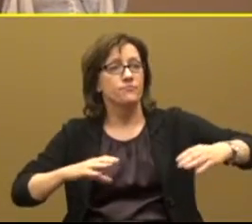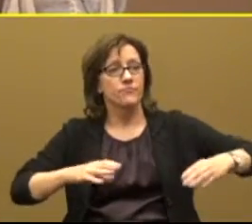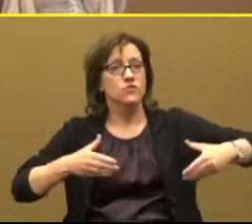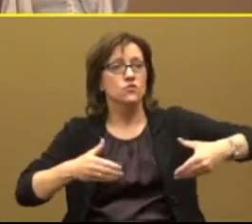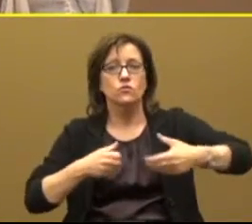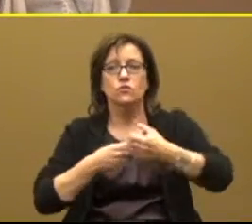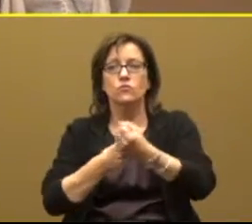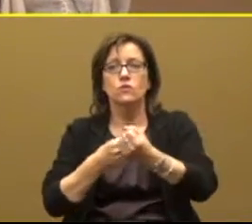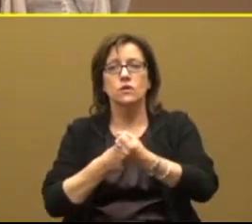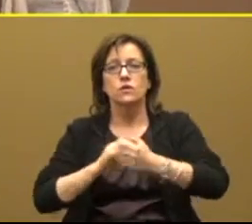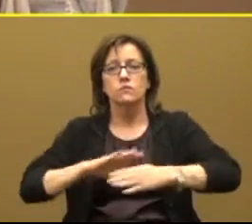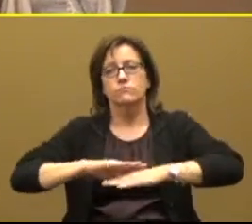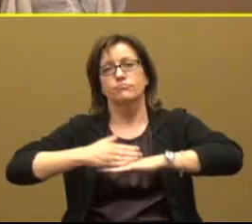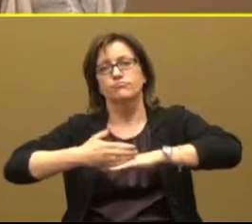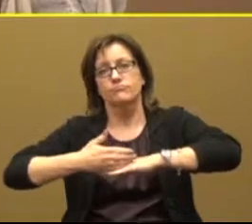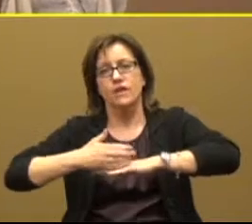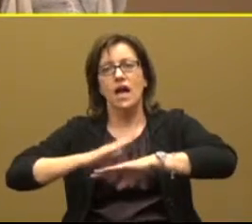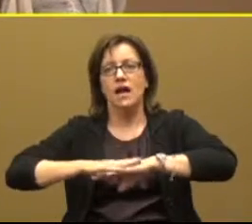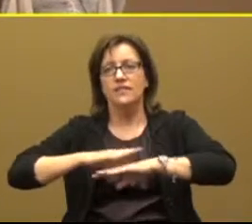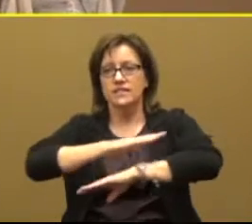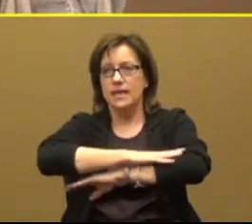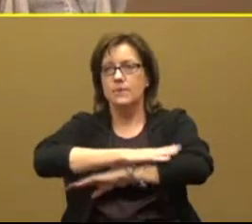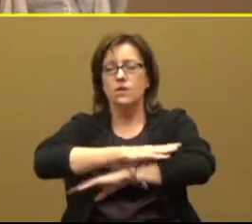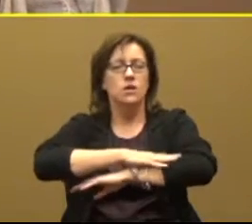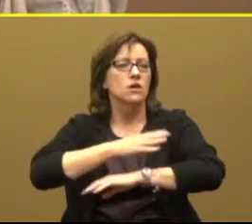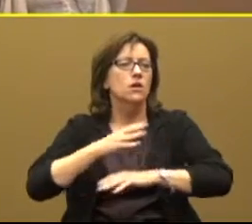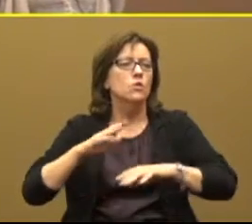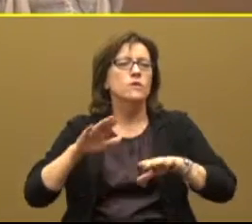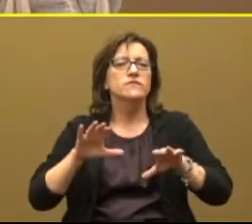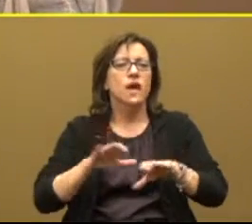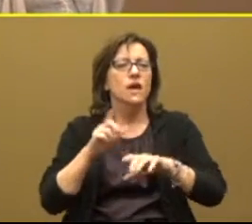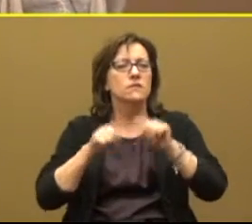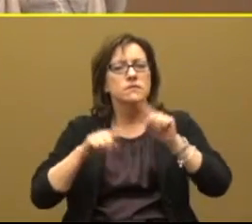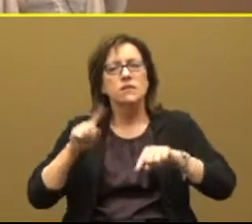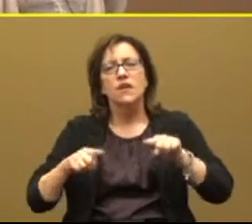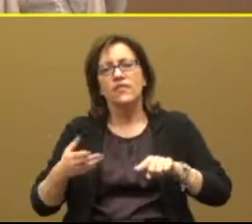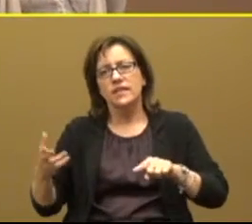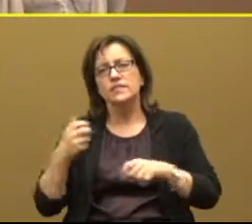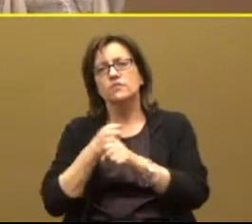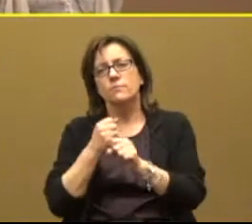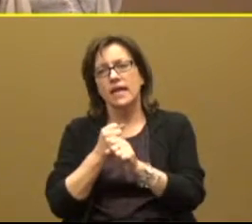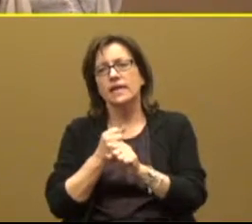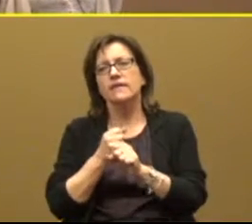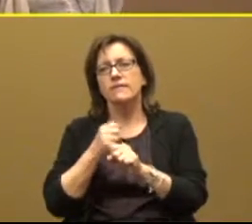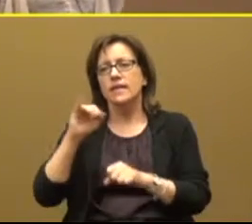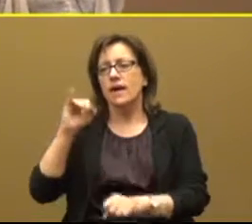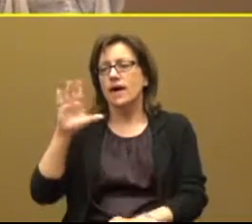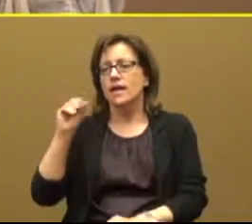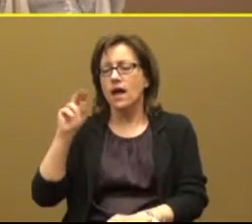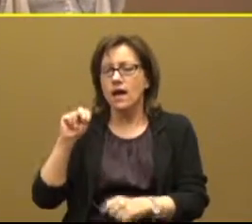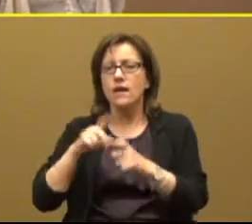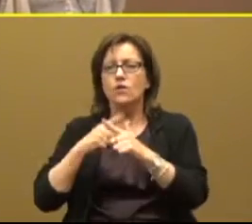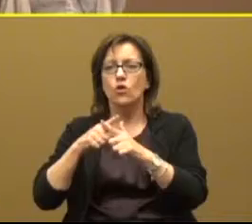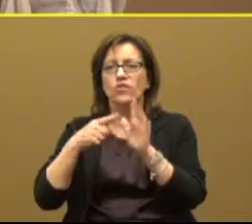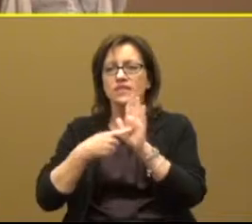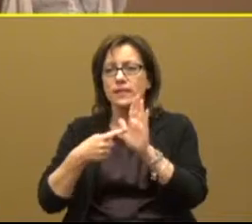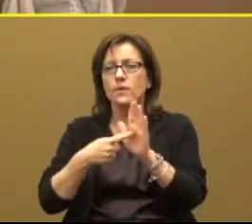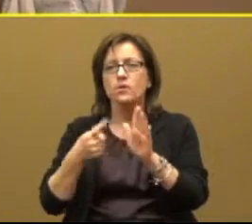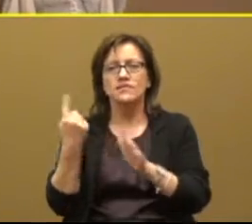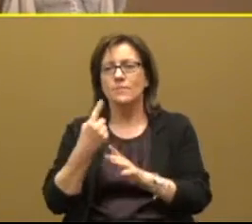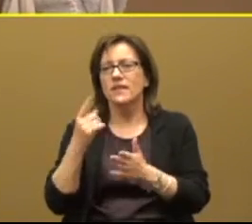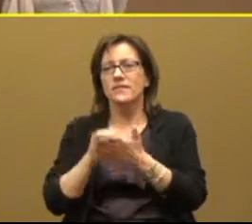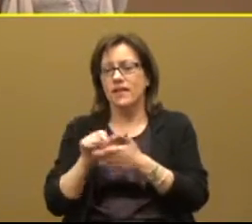of things to make the icon or the symbol something that a child can manage depending on the